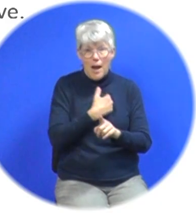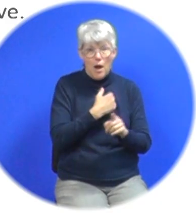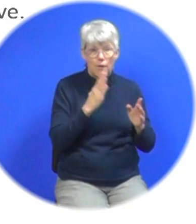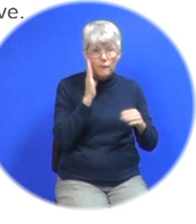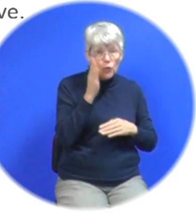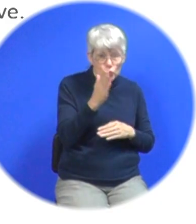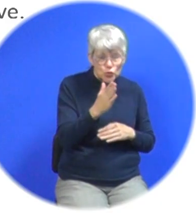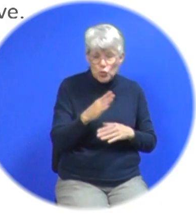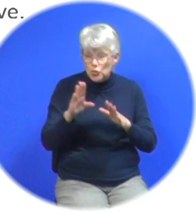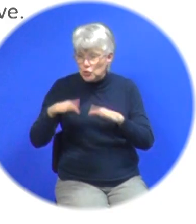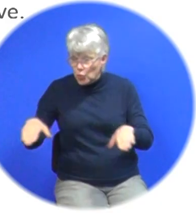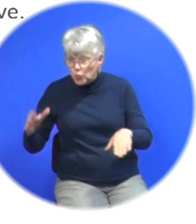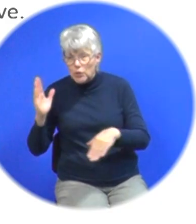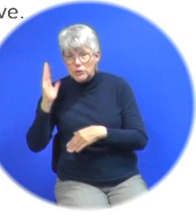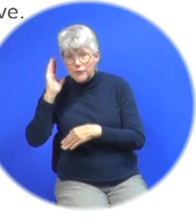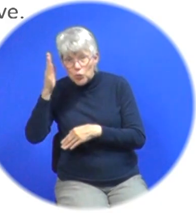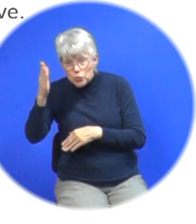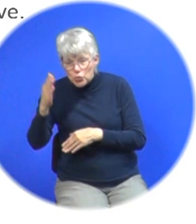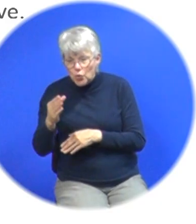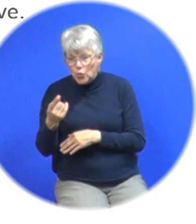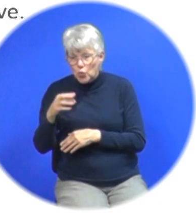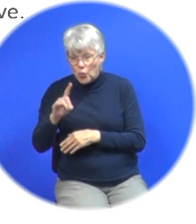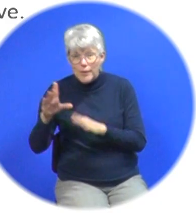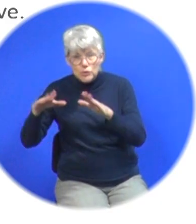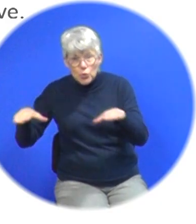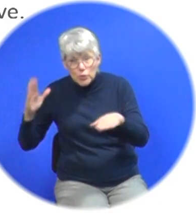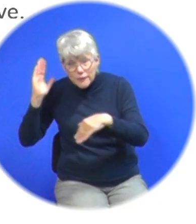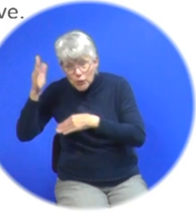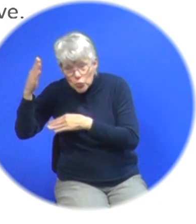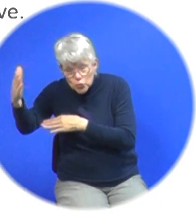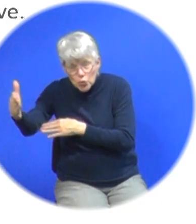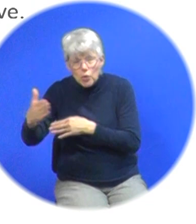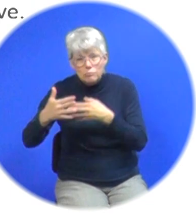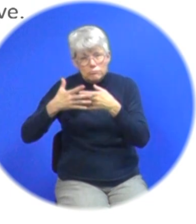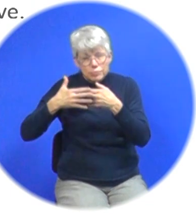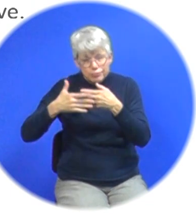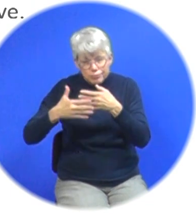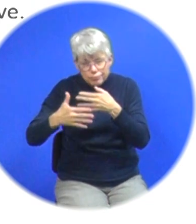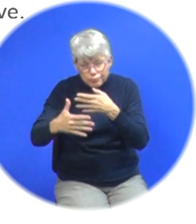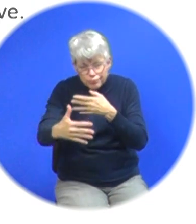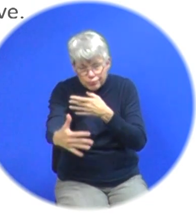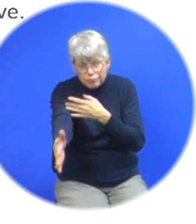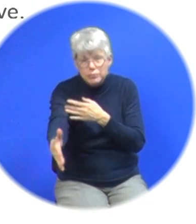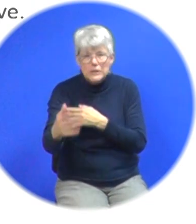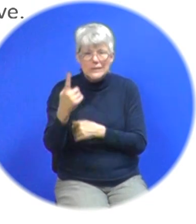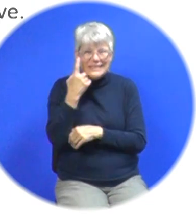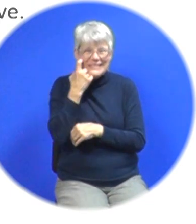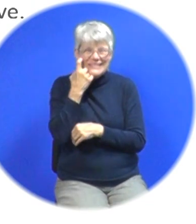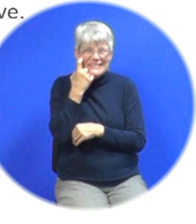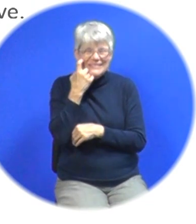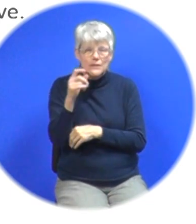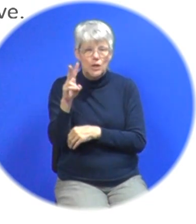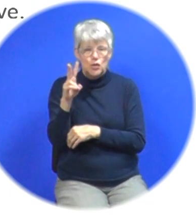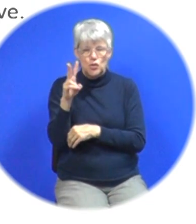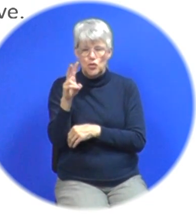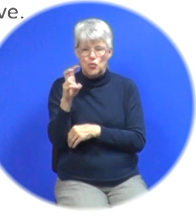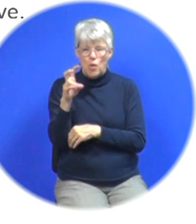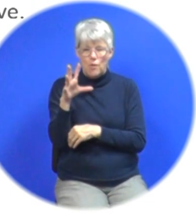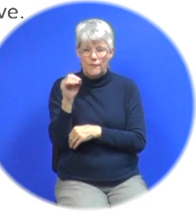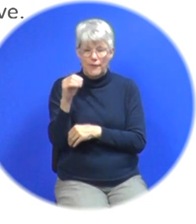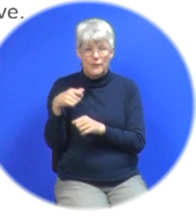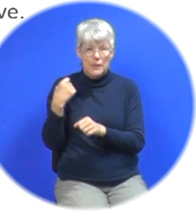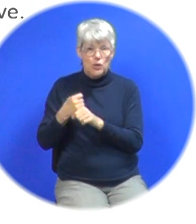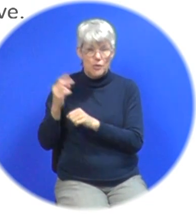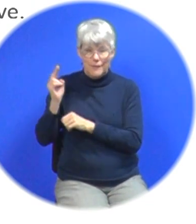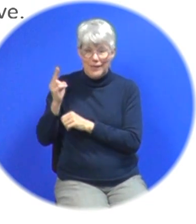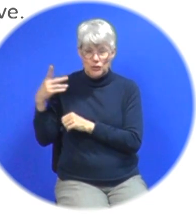children's future, and our grandchildren's future, especially poignant that we're considering 250 years of history for our country. Thinking